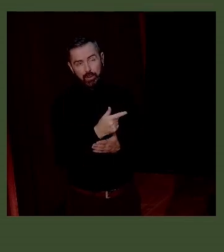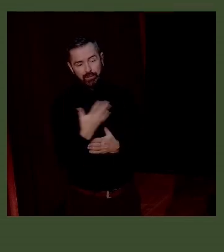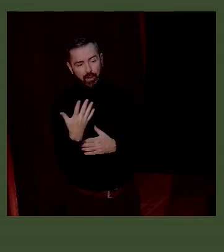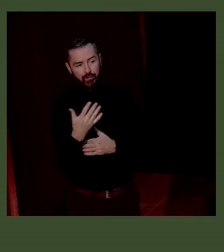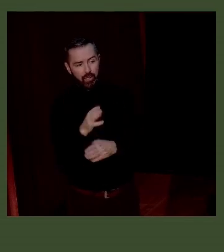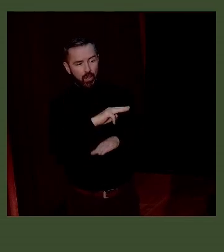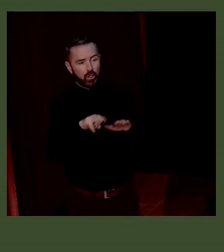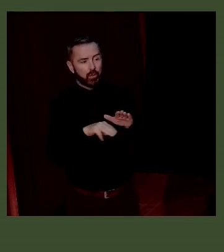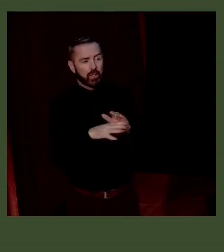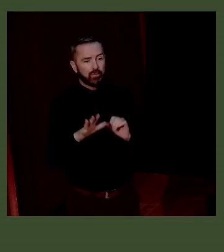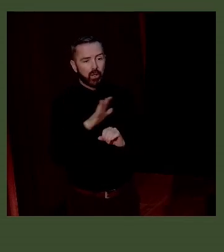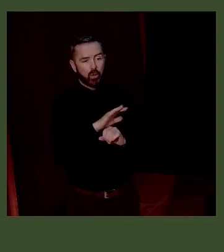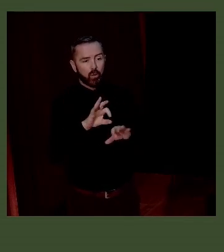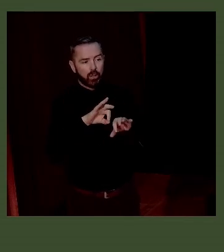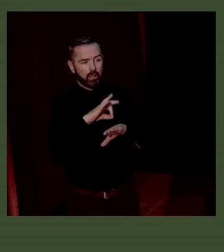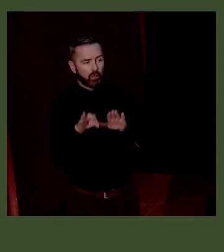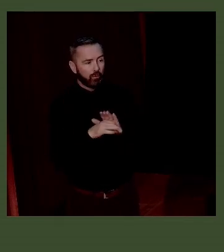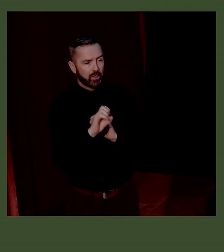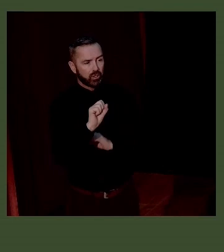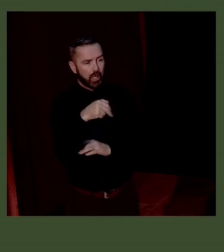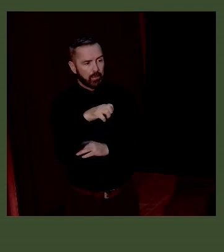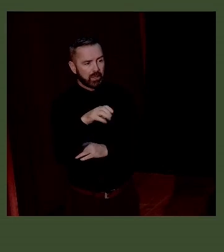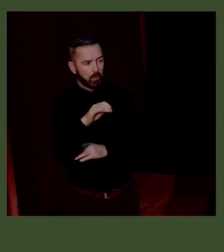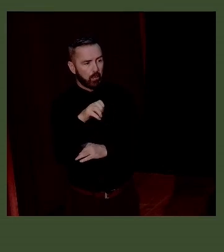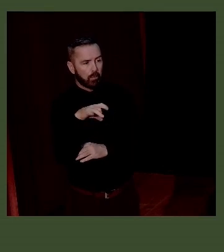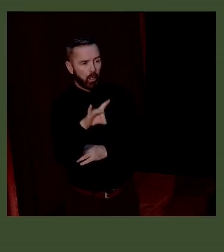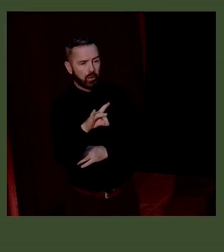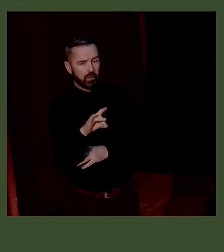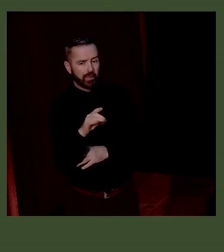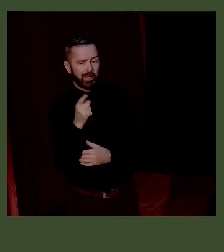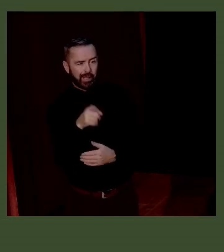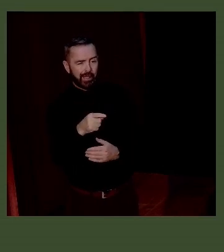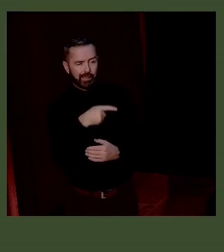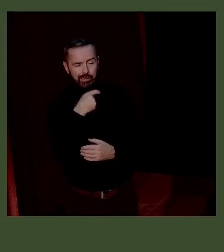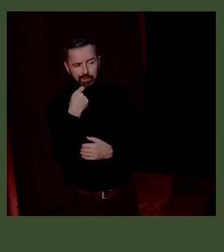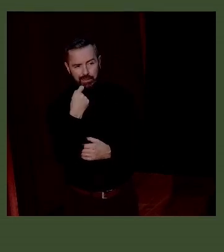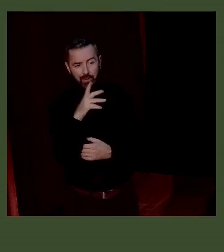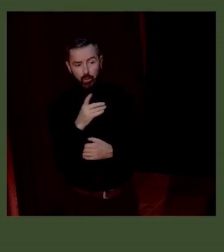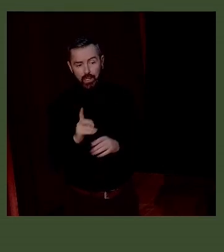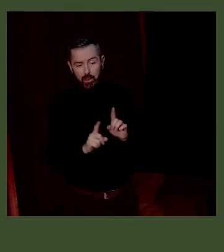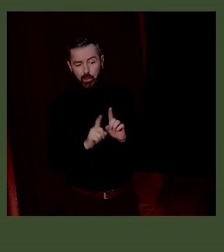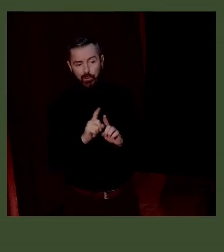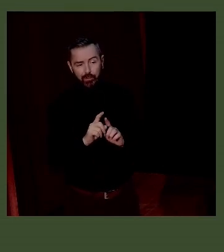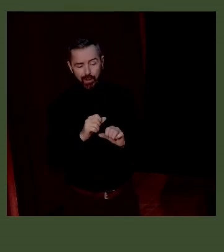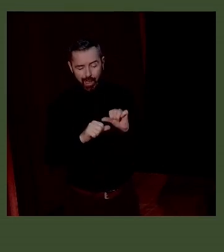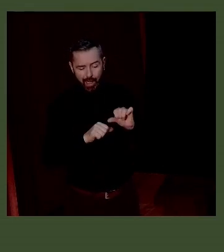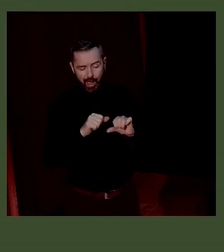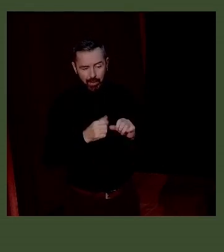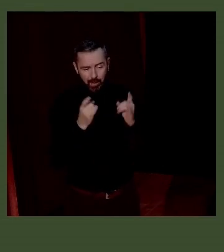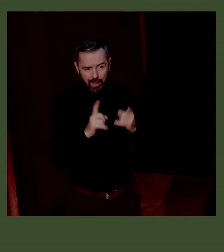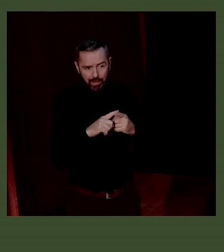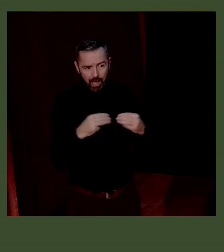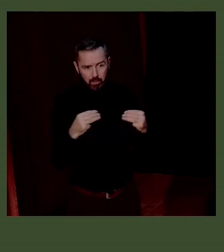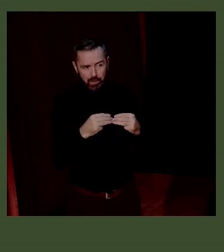the Minister for Local Government, Seamus Burke, justified the appointment of county medical officers by claiming they would improve animal health and protect